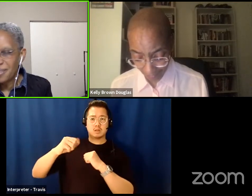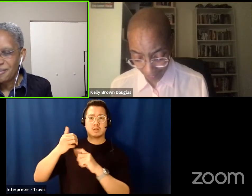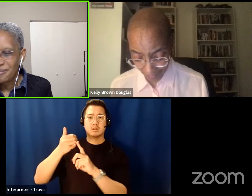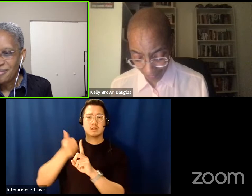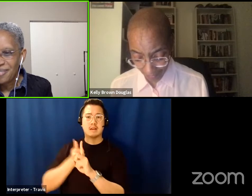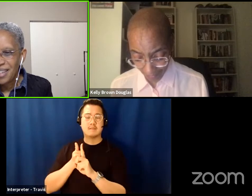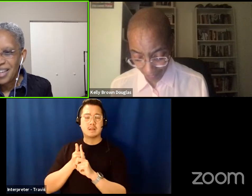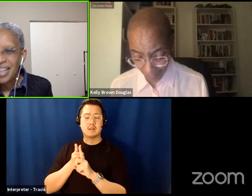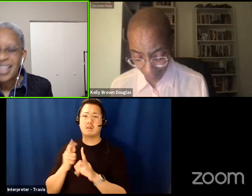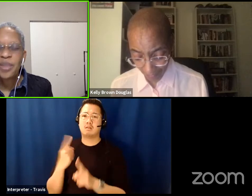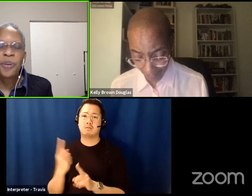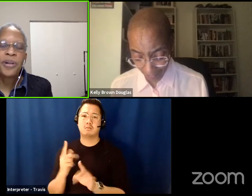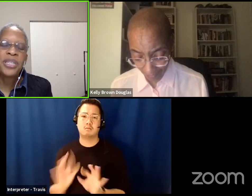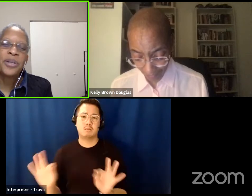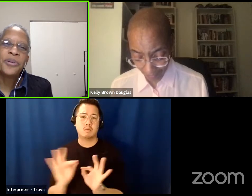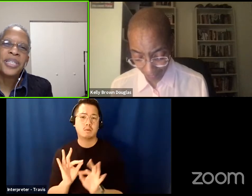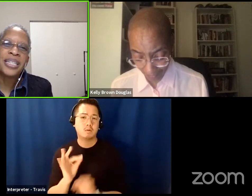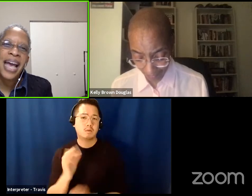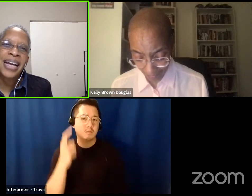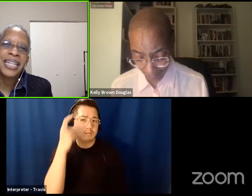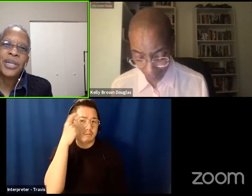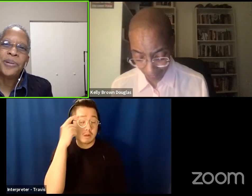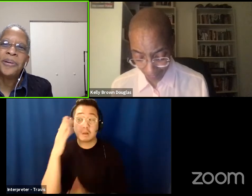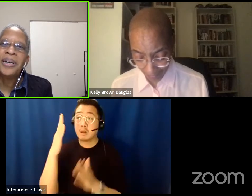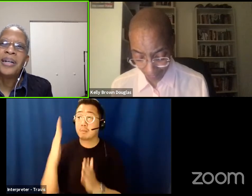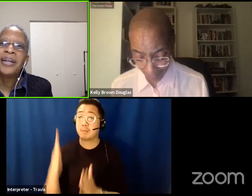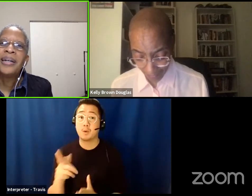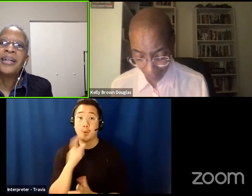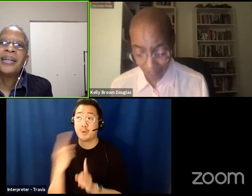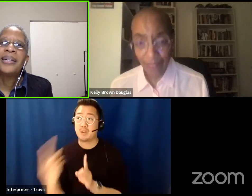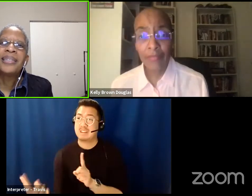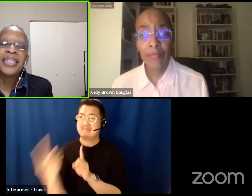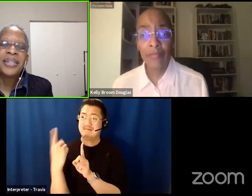remember that the person who is attacking